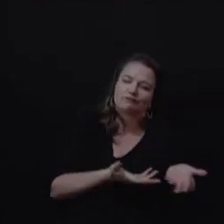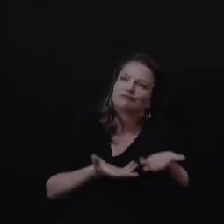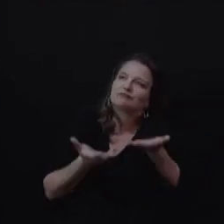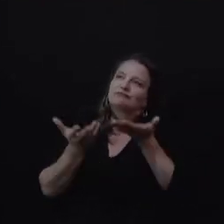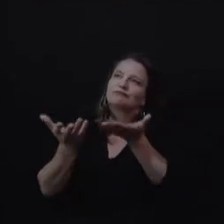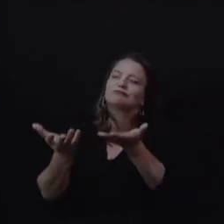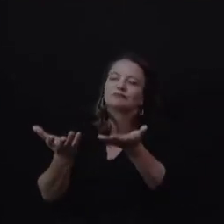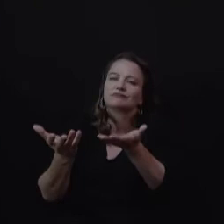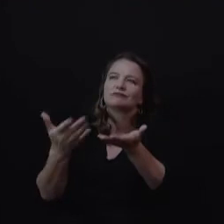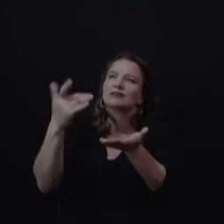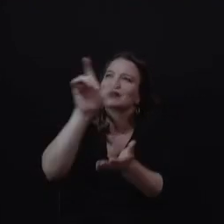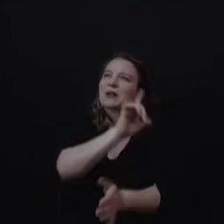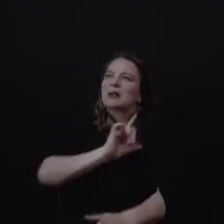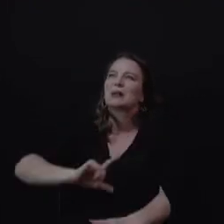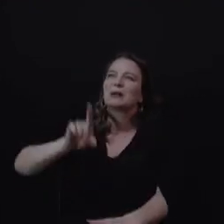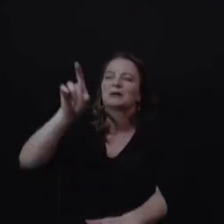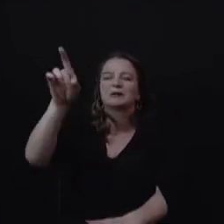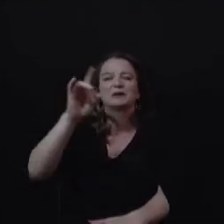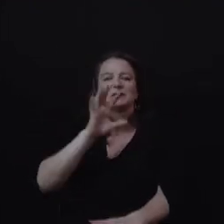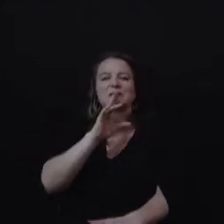Lord, would you speak life into them?